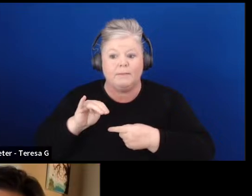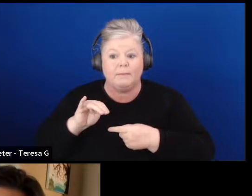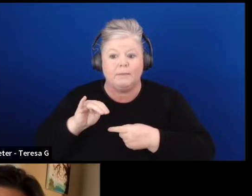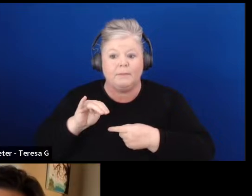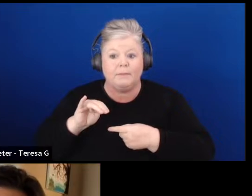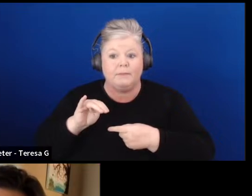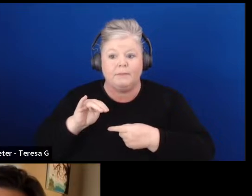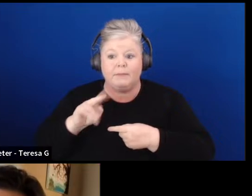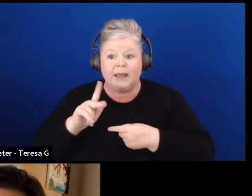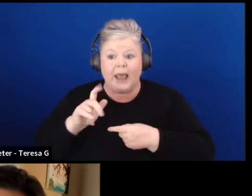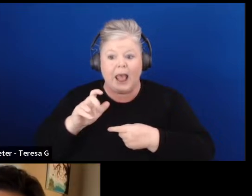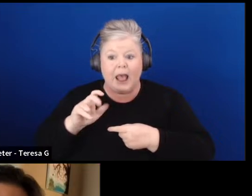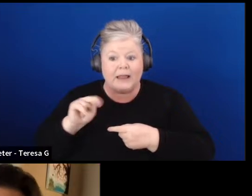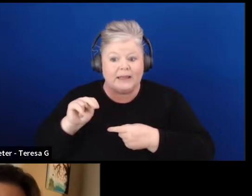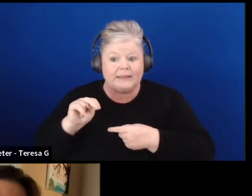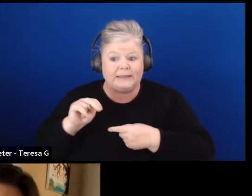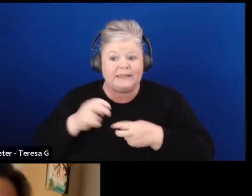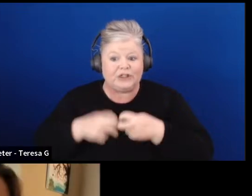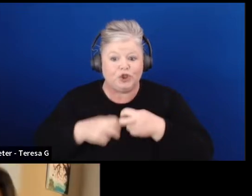Yes, thank you, Nikki.